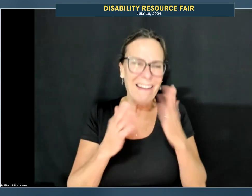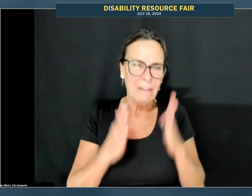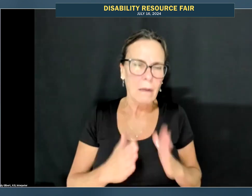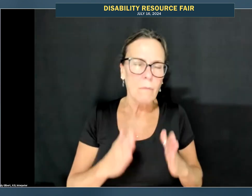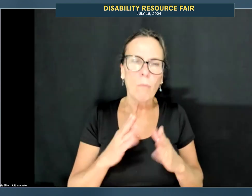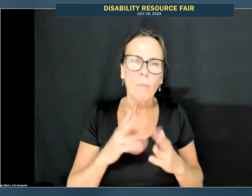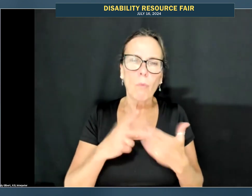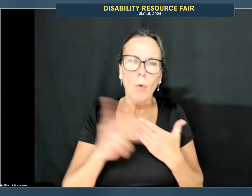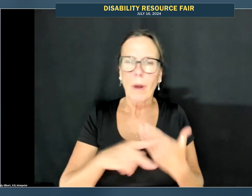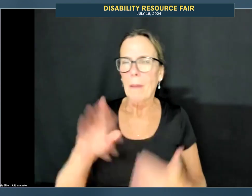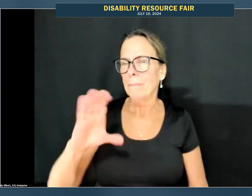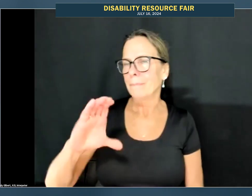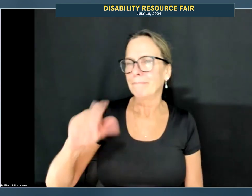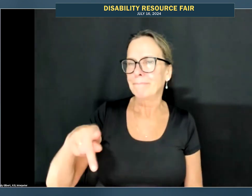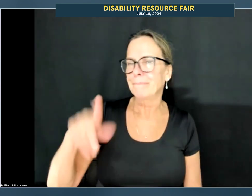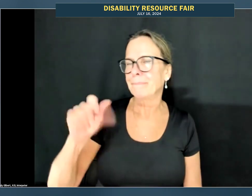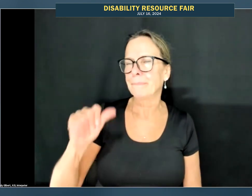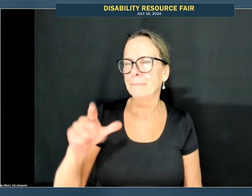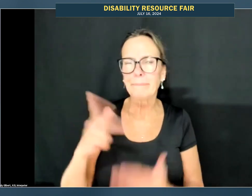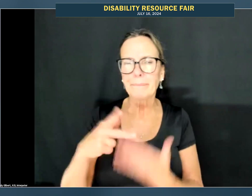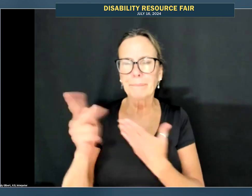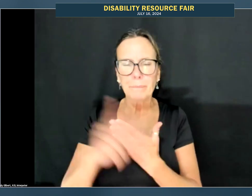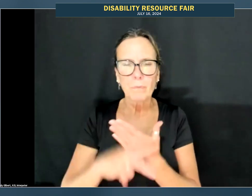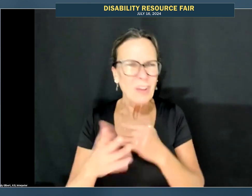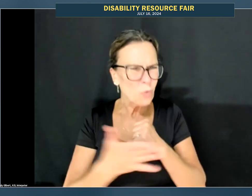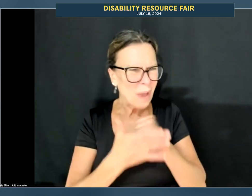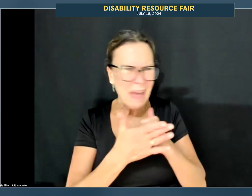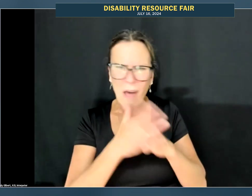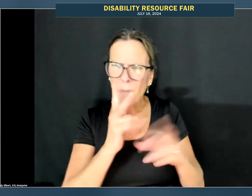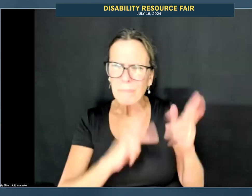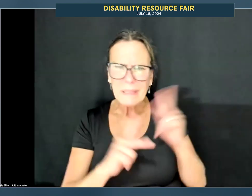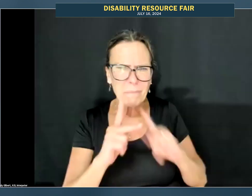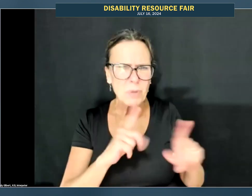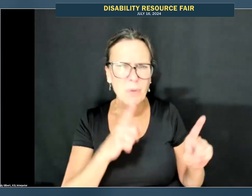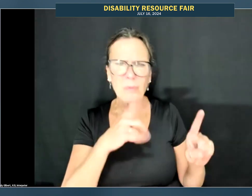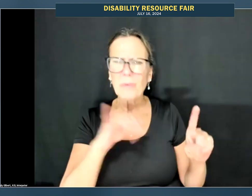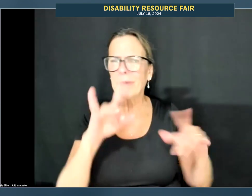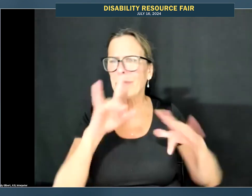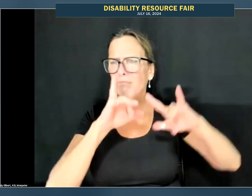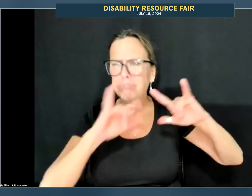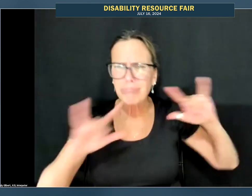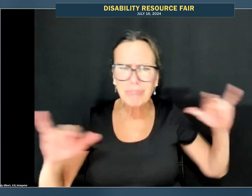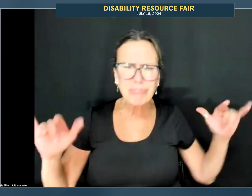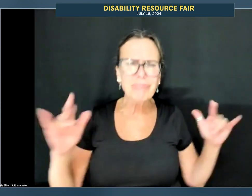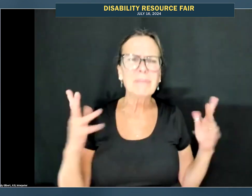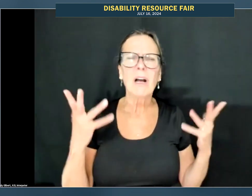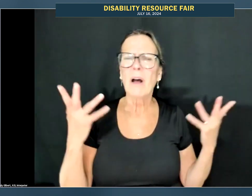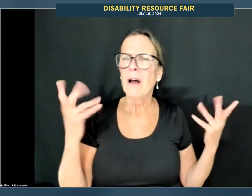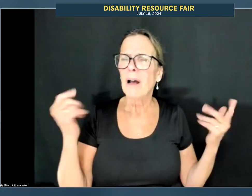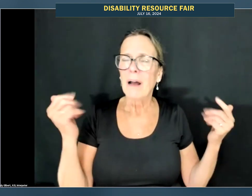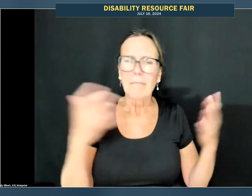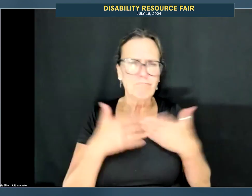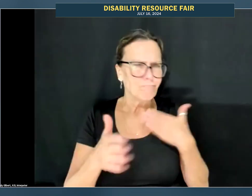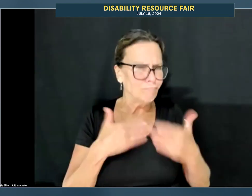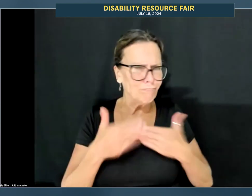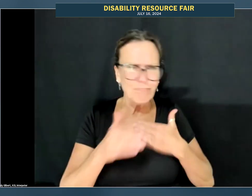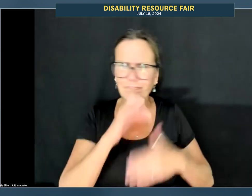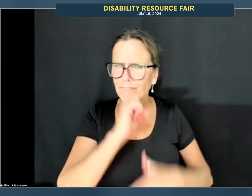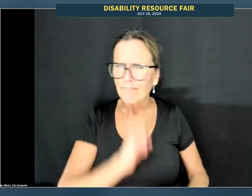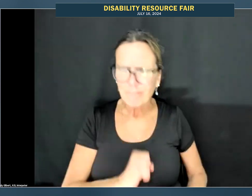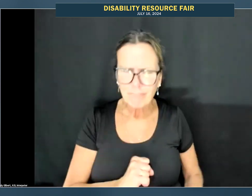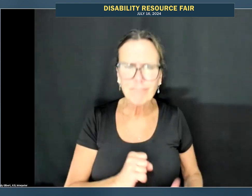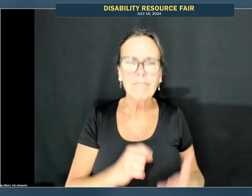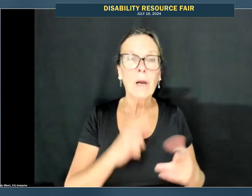helps people of basically almost all ages to